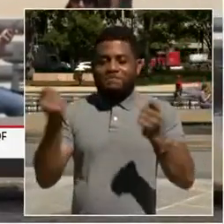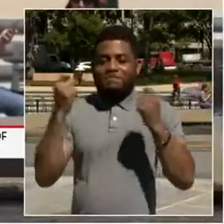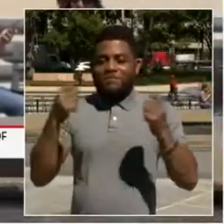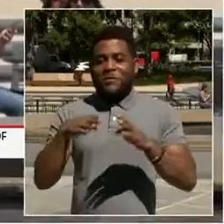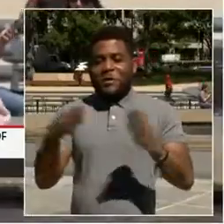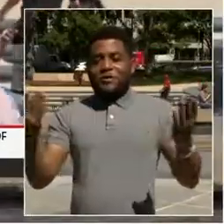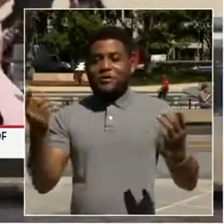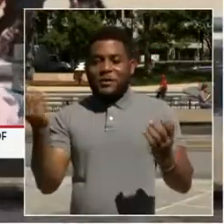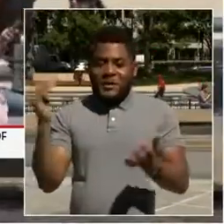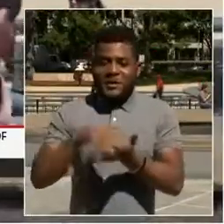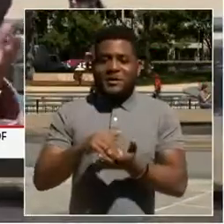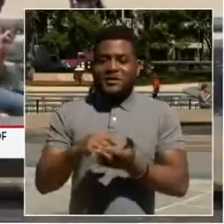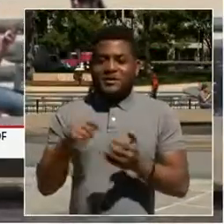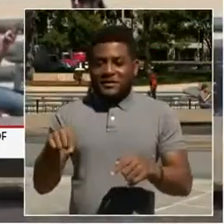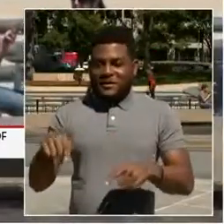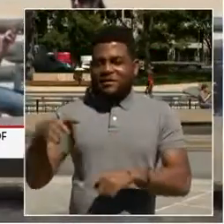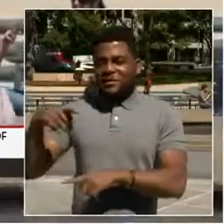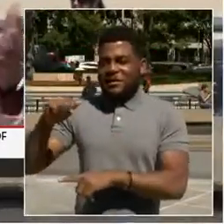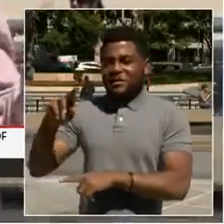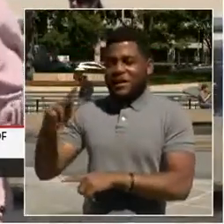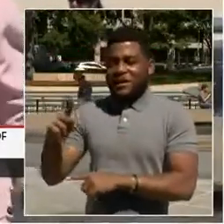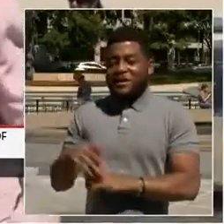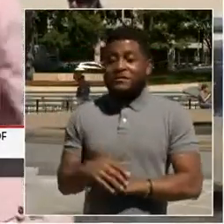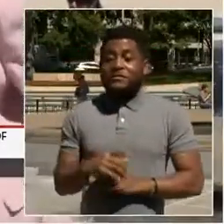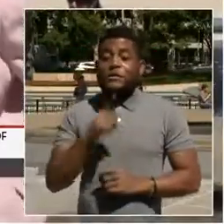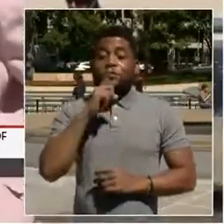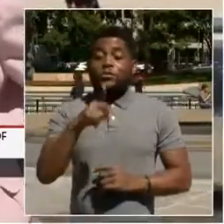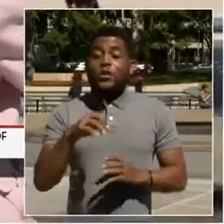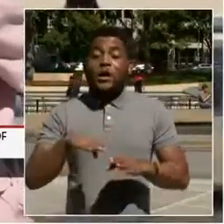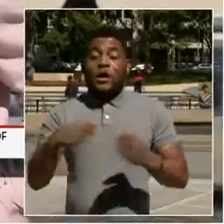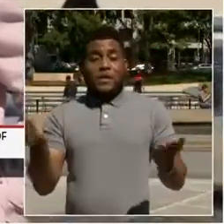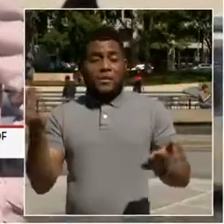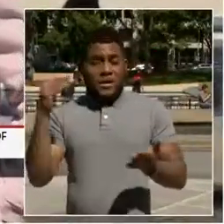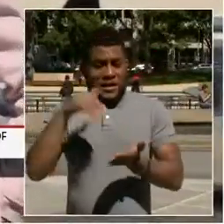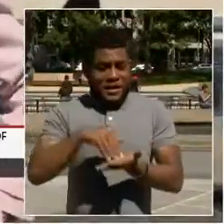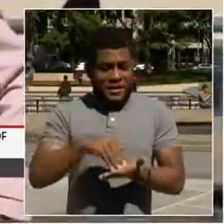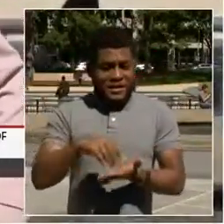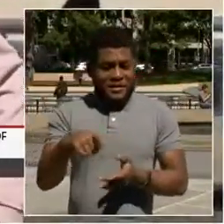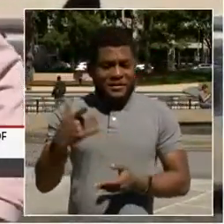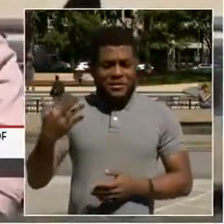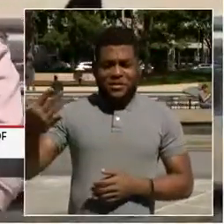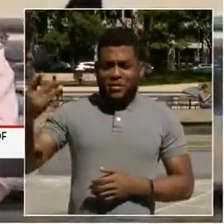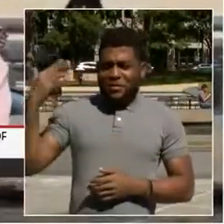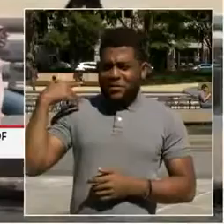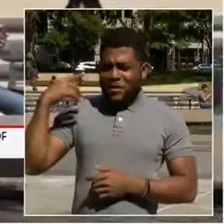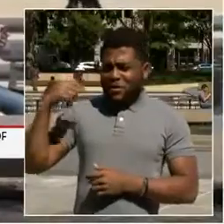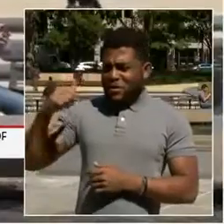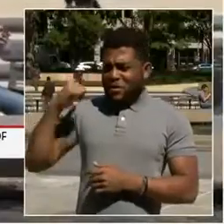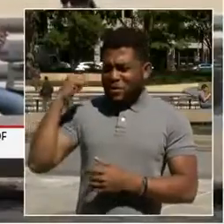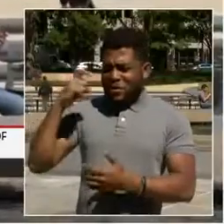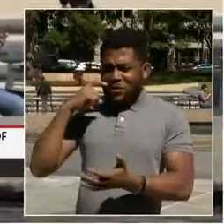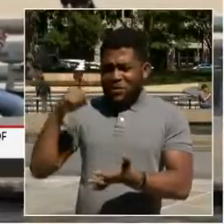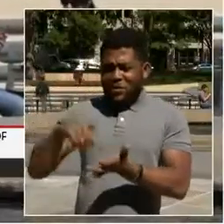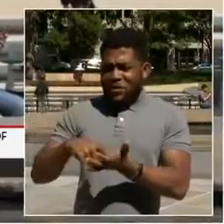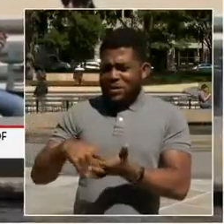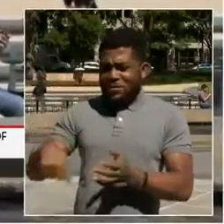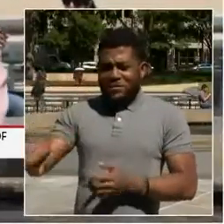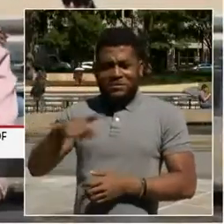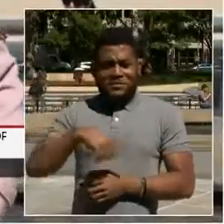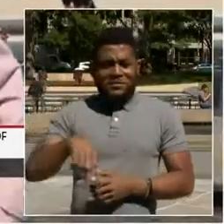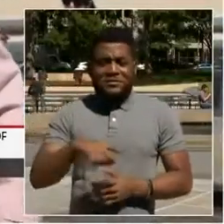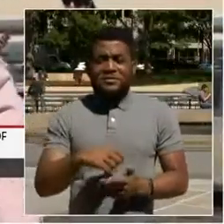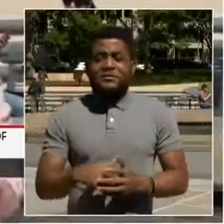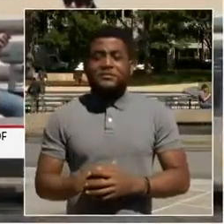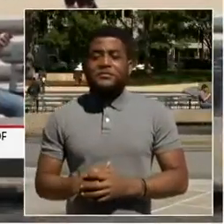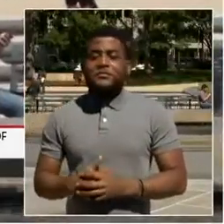is. It's a reopening, so you wouldn't even recognize it from the old park. A reopening of the